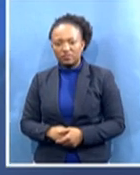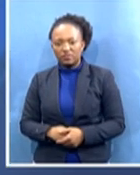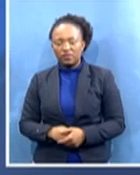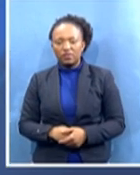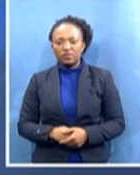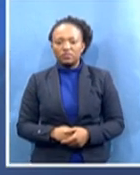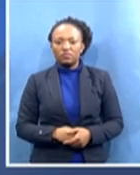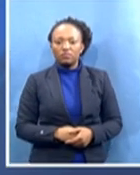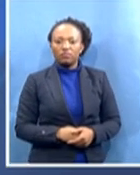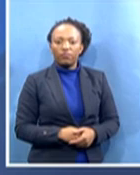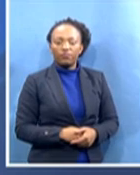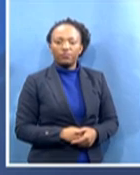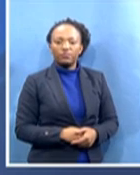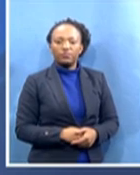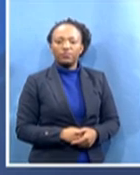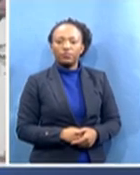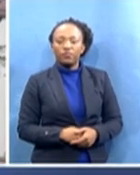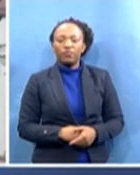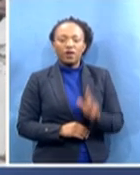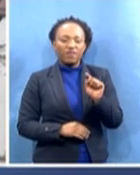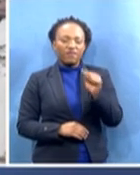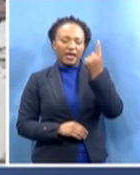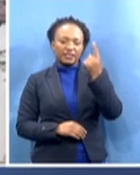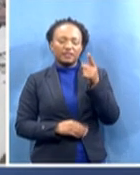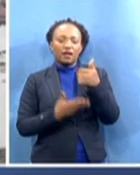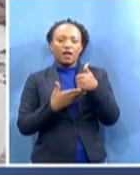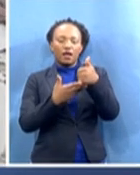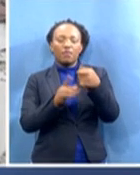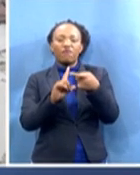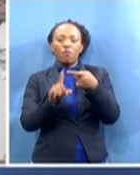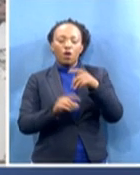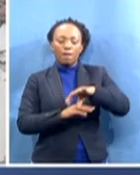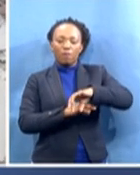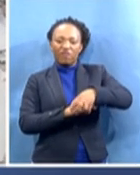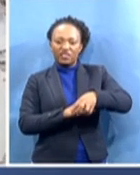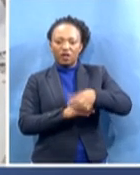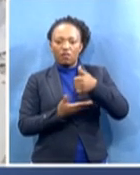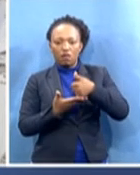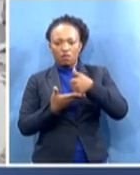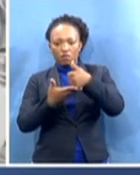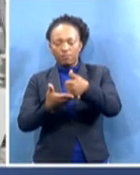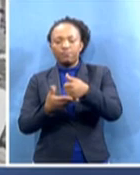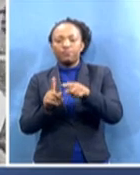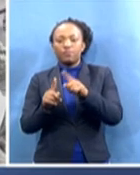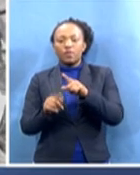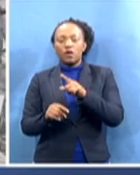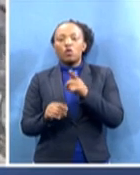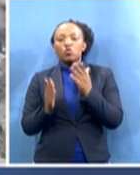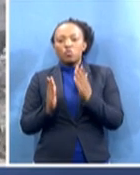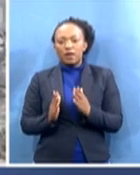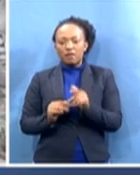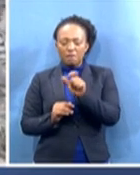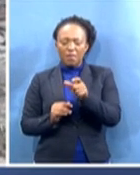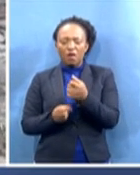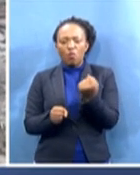assistance came from the provincial authorities with some humanitarian who are working there. And when the situation